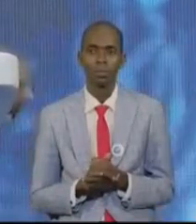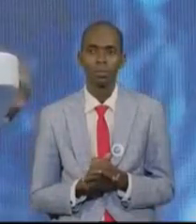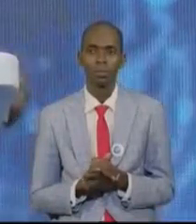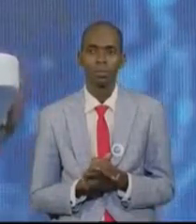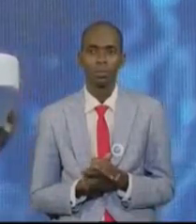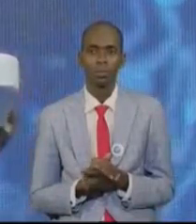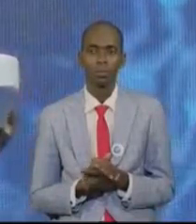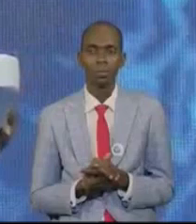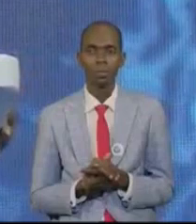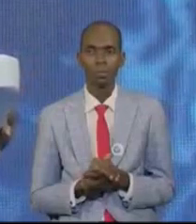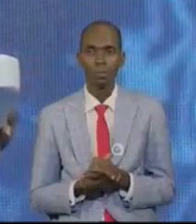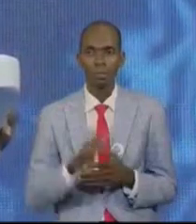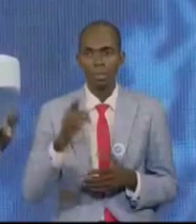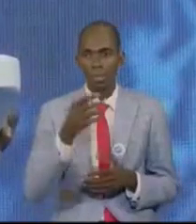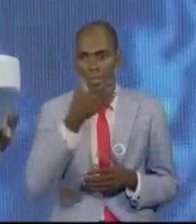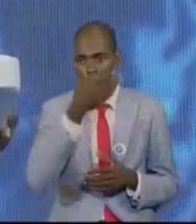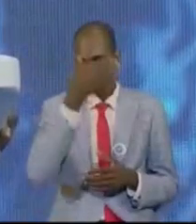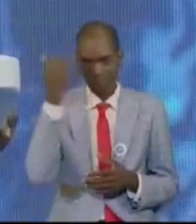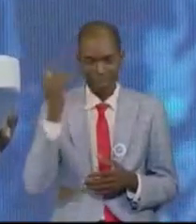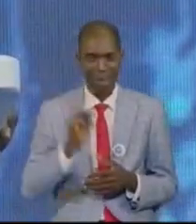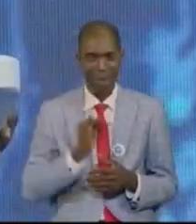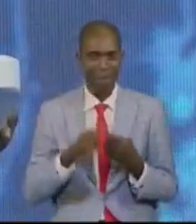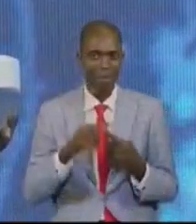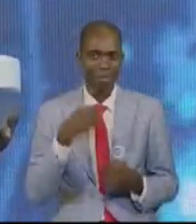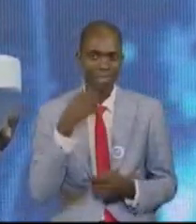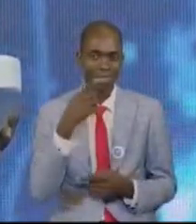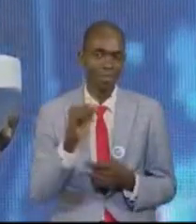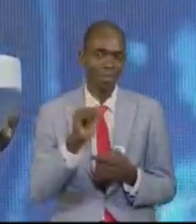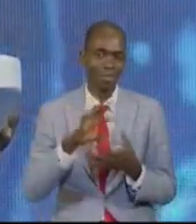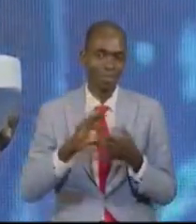You forgot I was going to tell you a story.